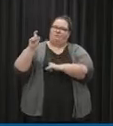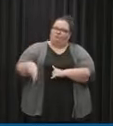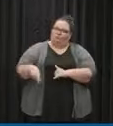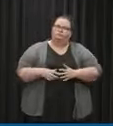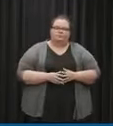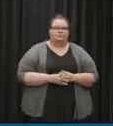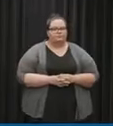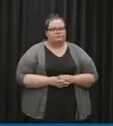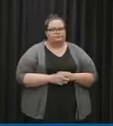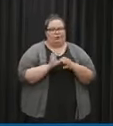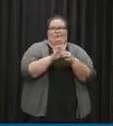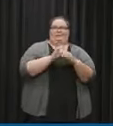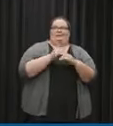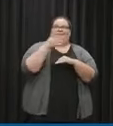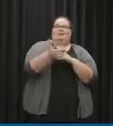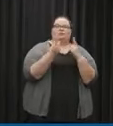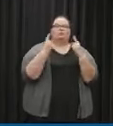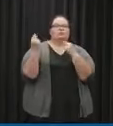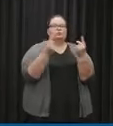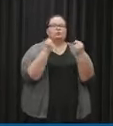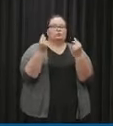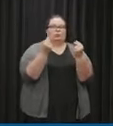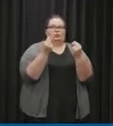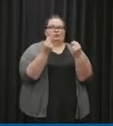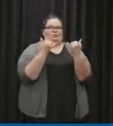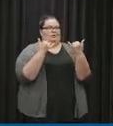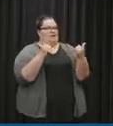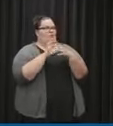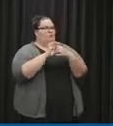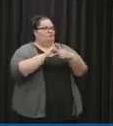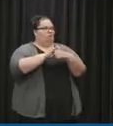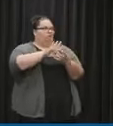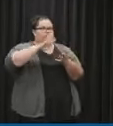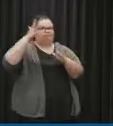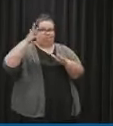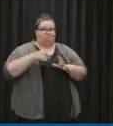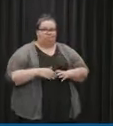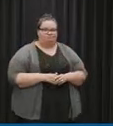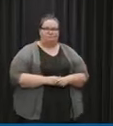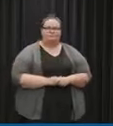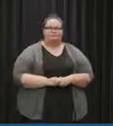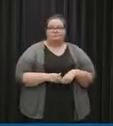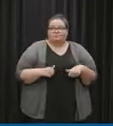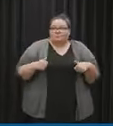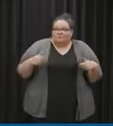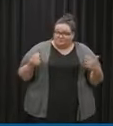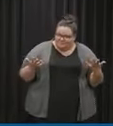this next planning and next phase of where we are in the pandemic. So,